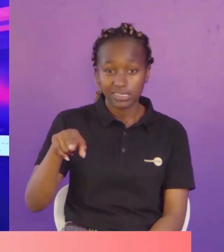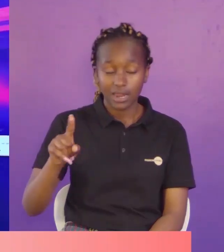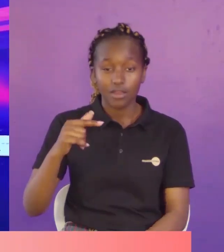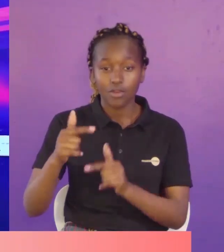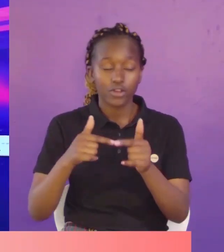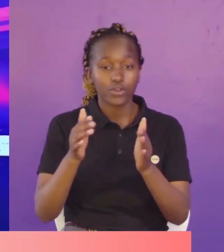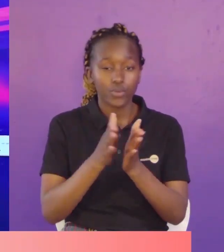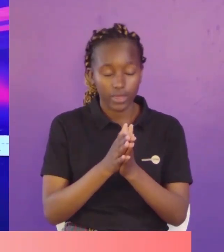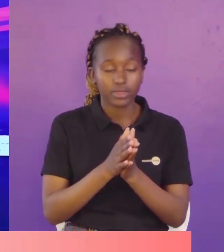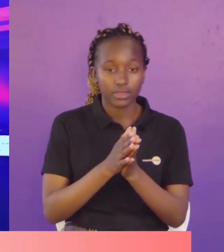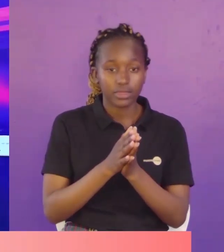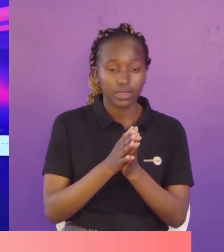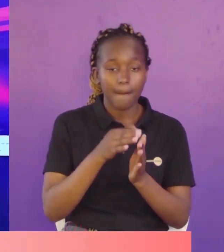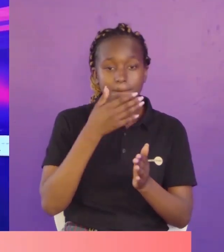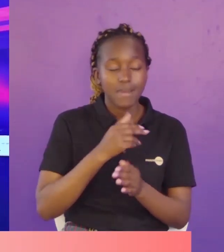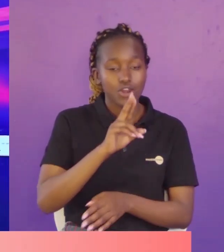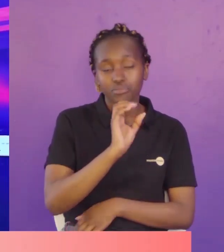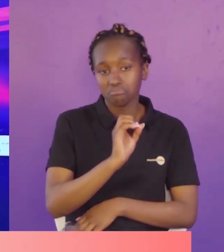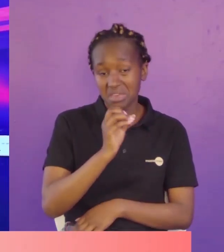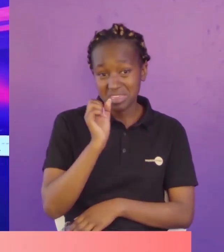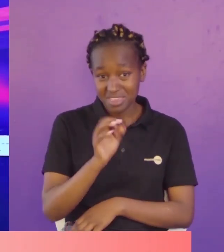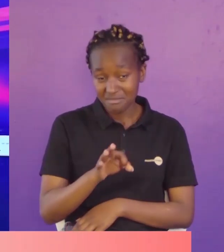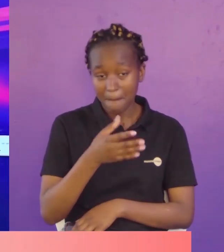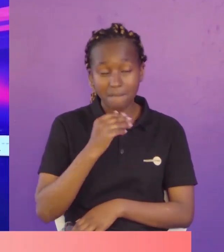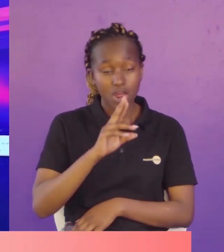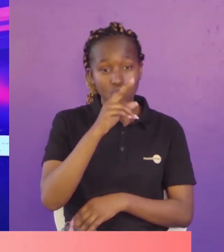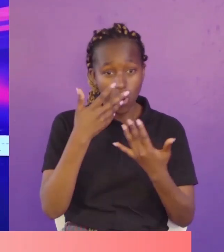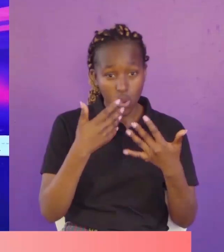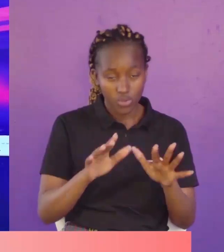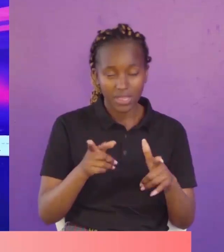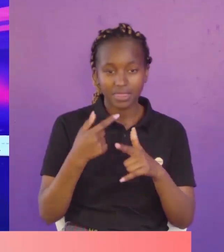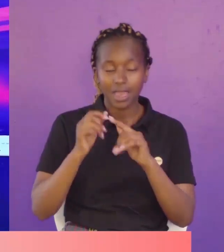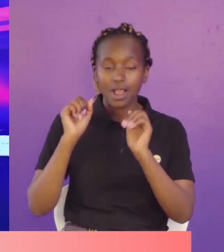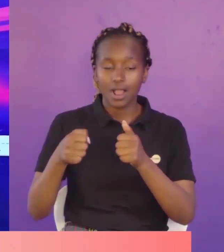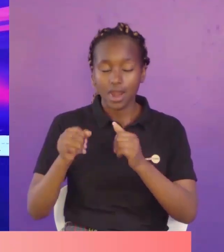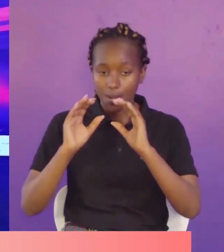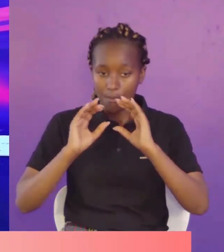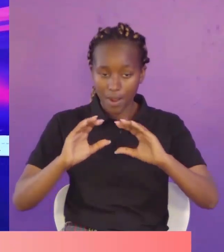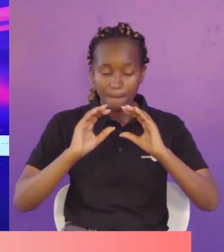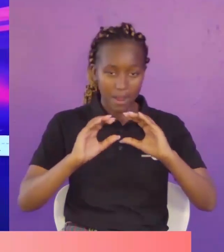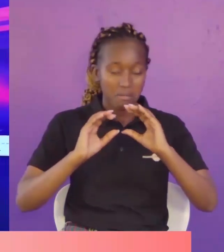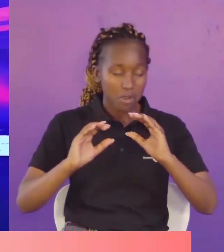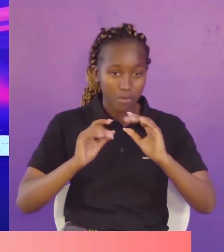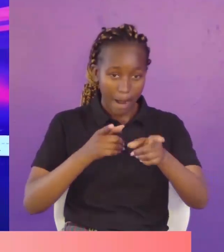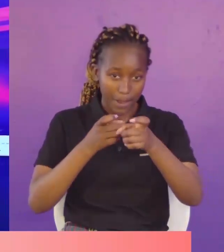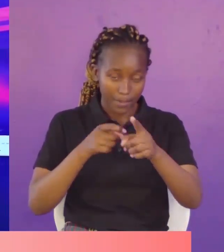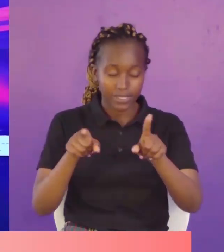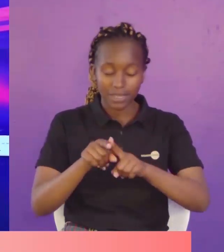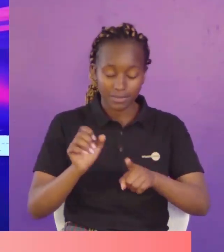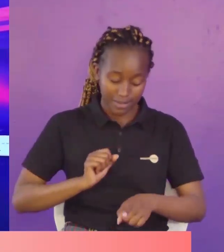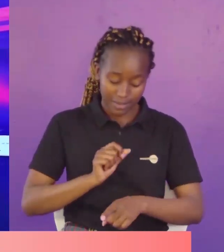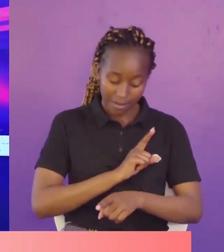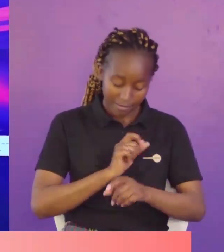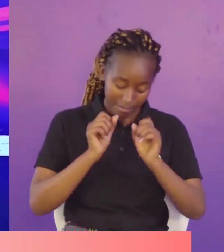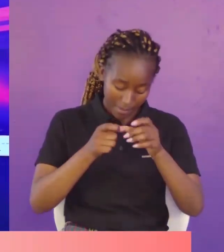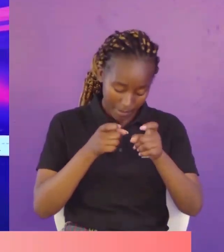gone on loan. So if Manchester United lose, we will blame not Onana but the coach and the staff. Okay.